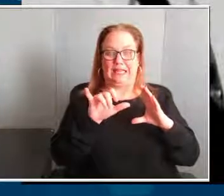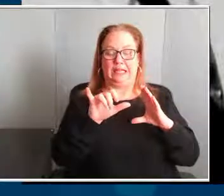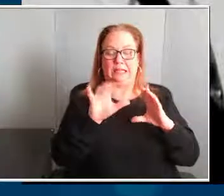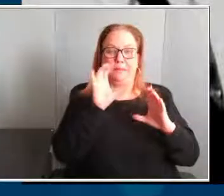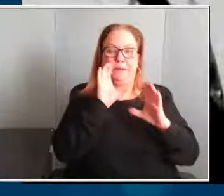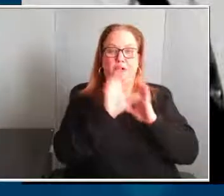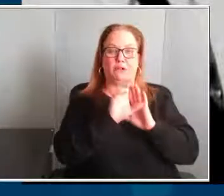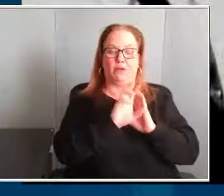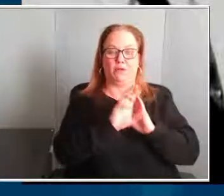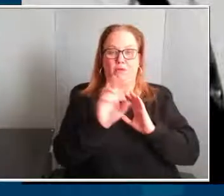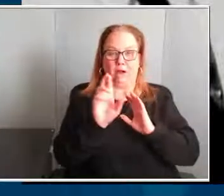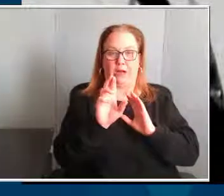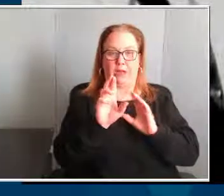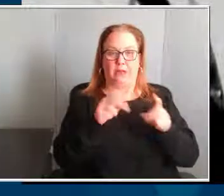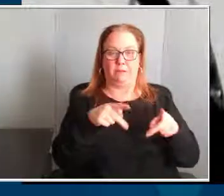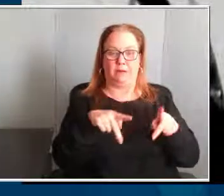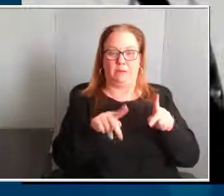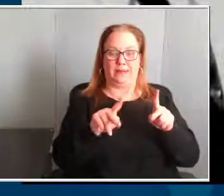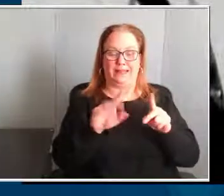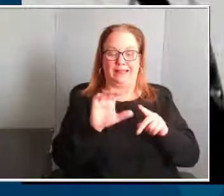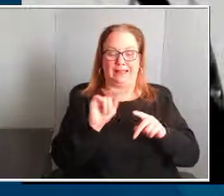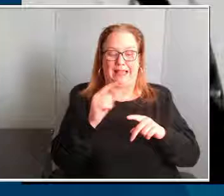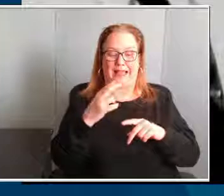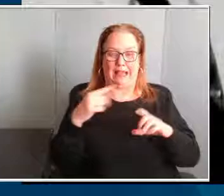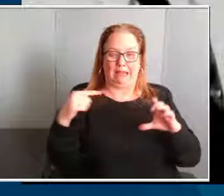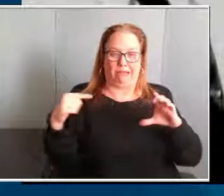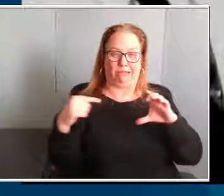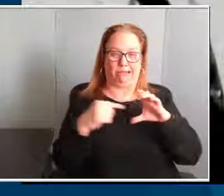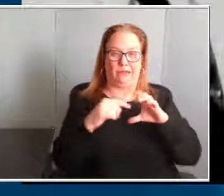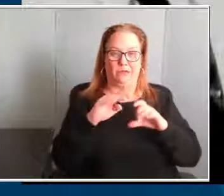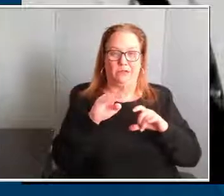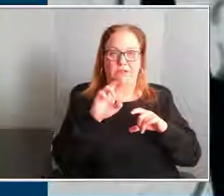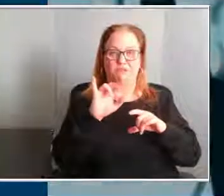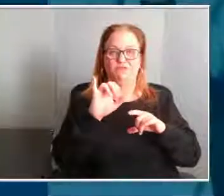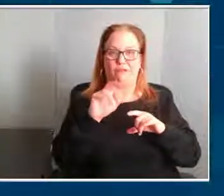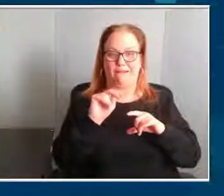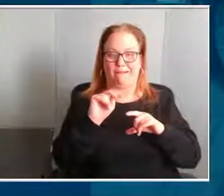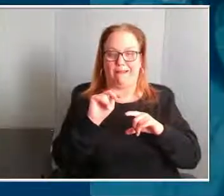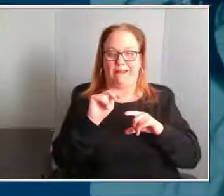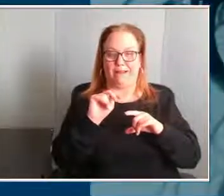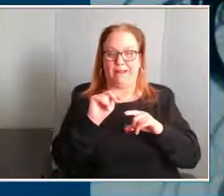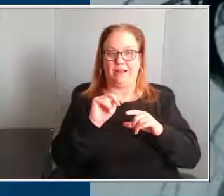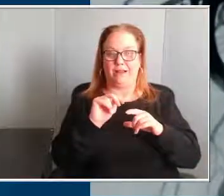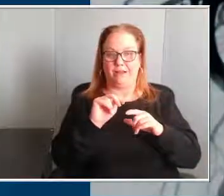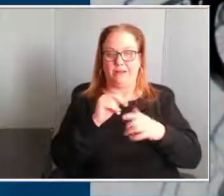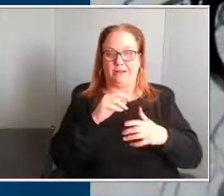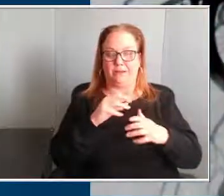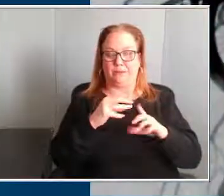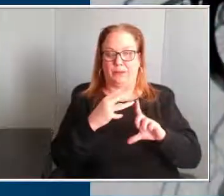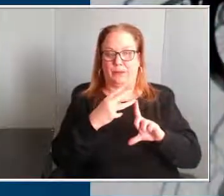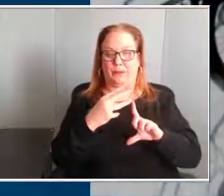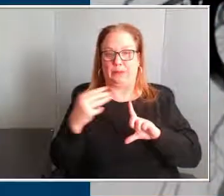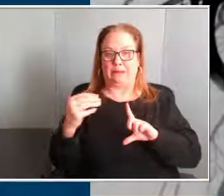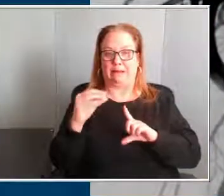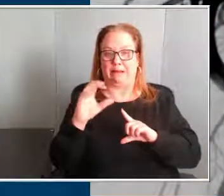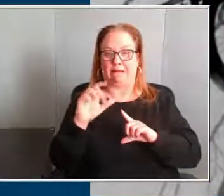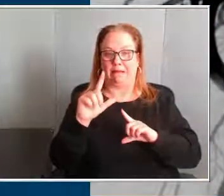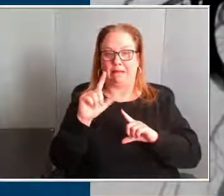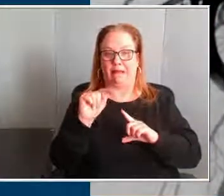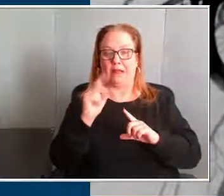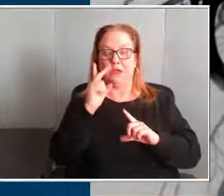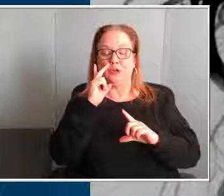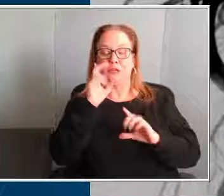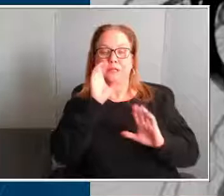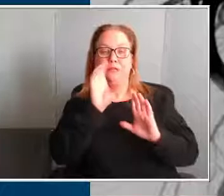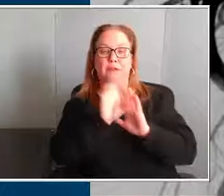and that allowed me to take my catheters further into his brain to aspirate the clot. And we see the picture on the left where